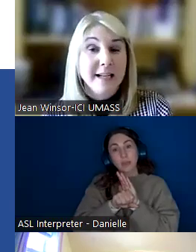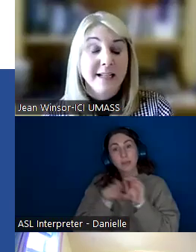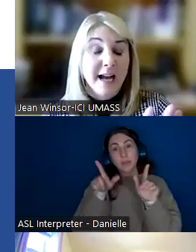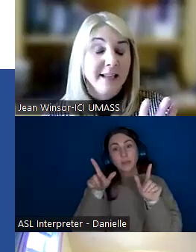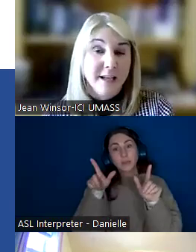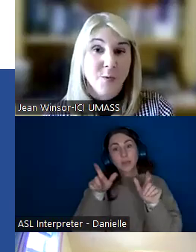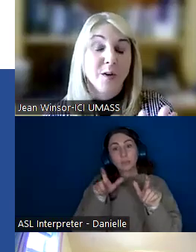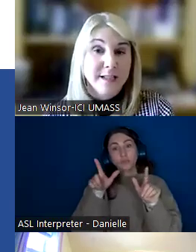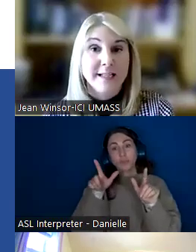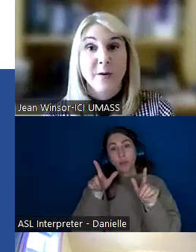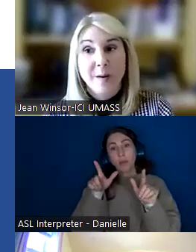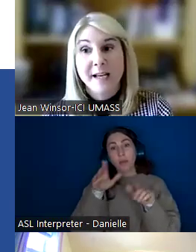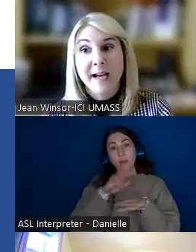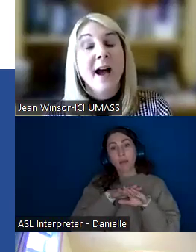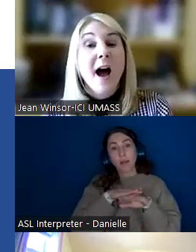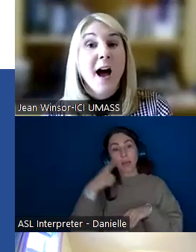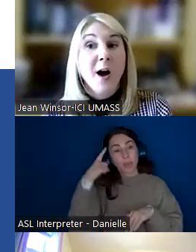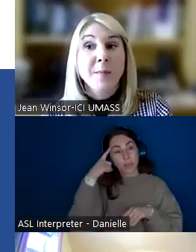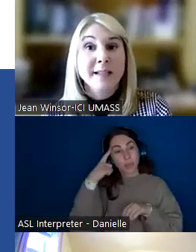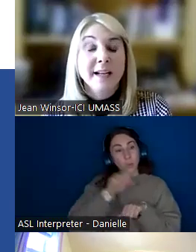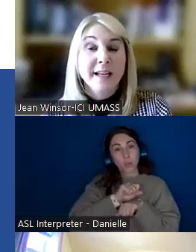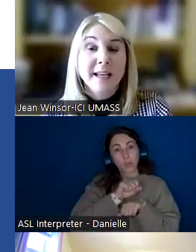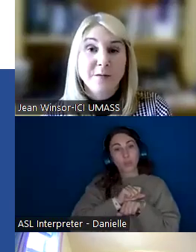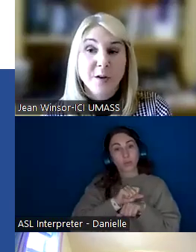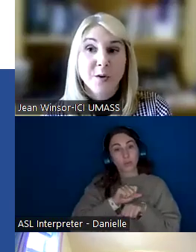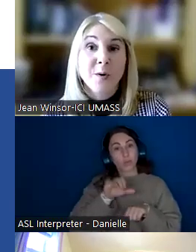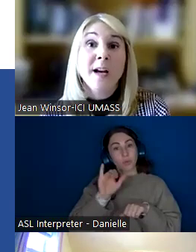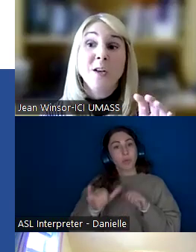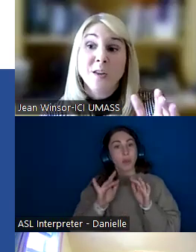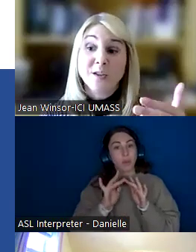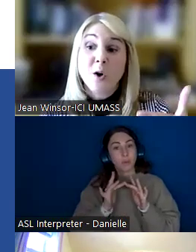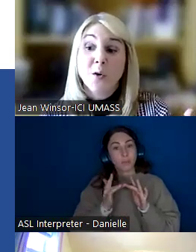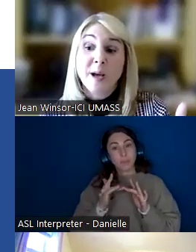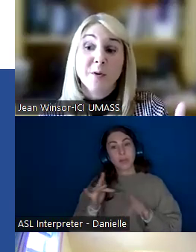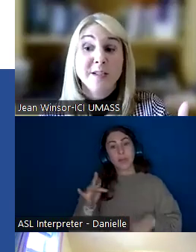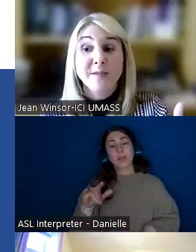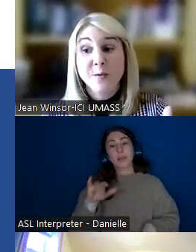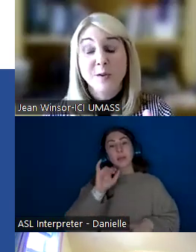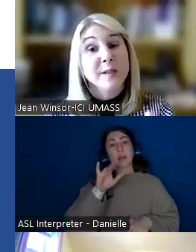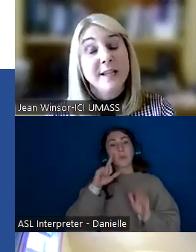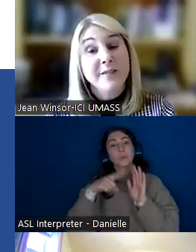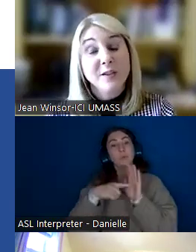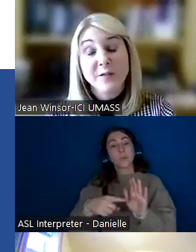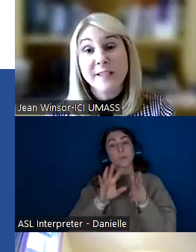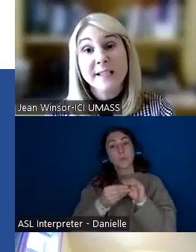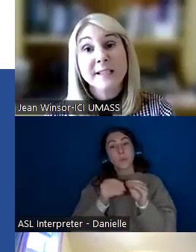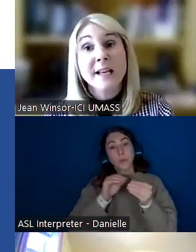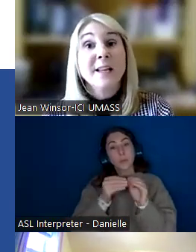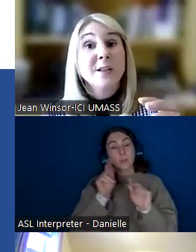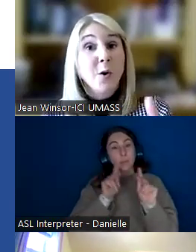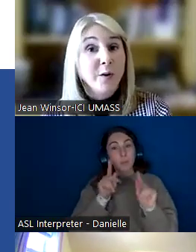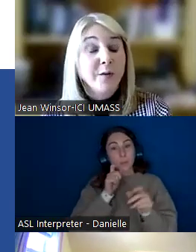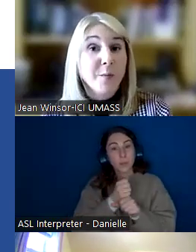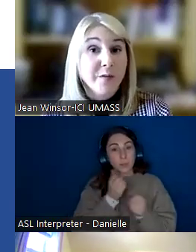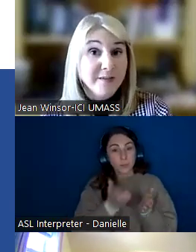the ThinkWorks State Data website. It's going to give you the total number of individuals receiving services,